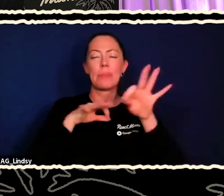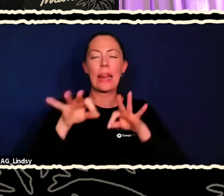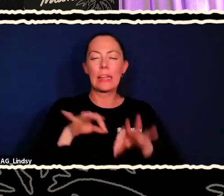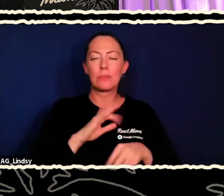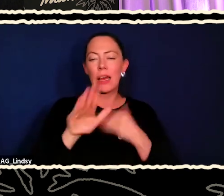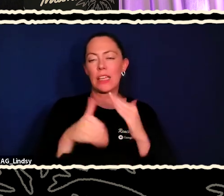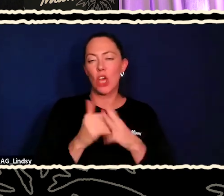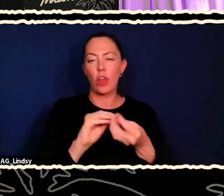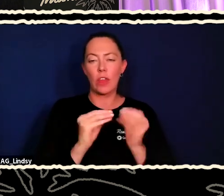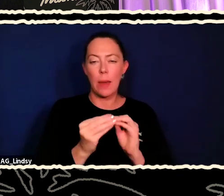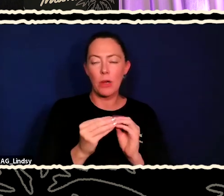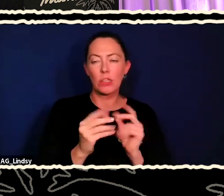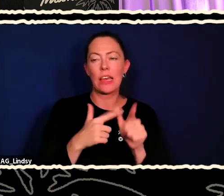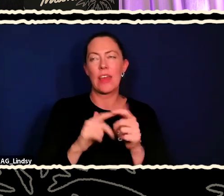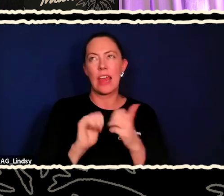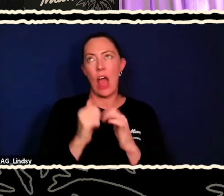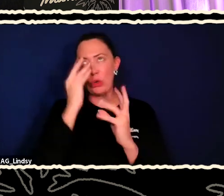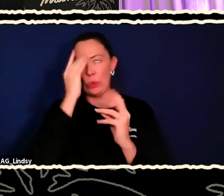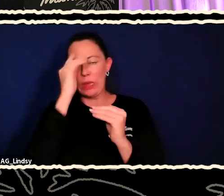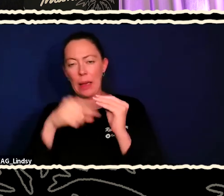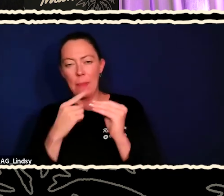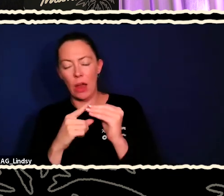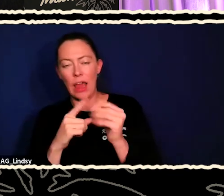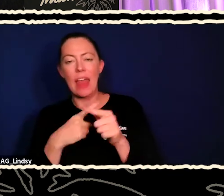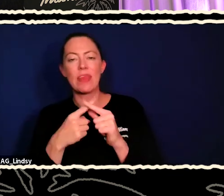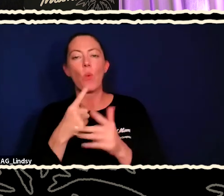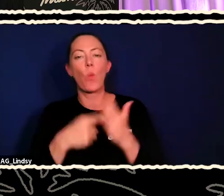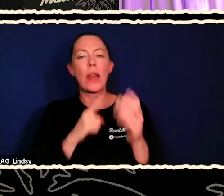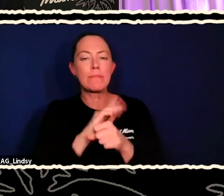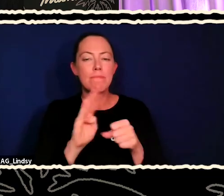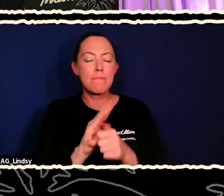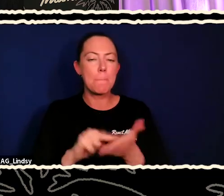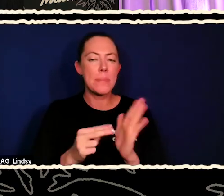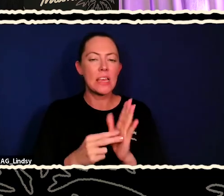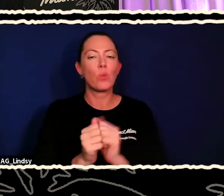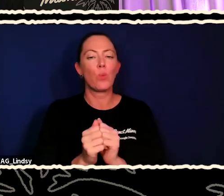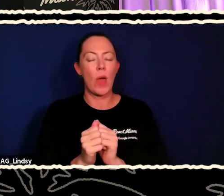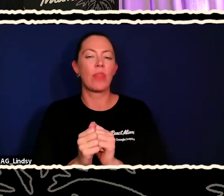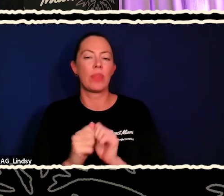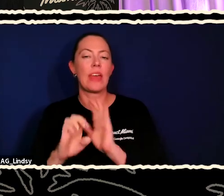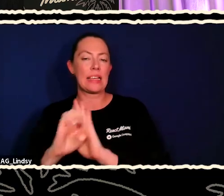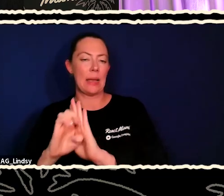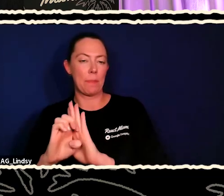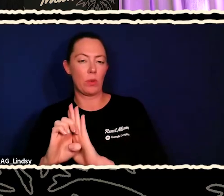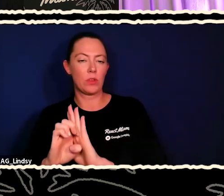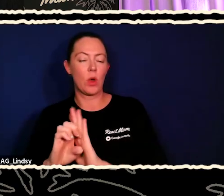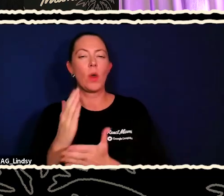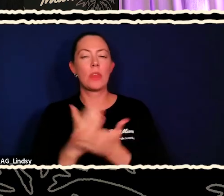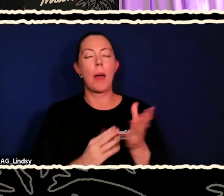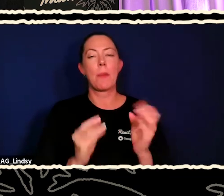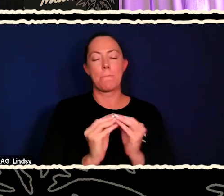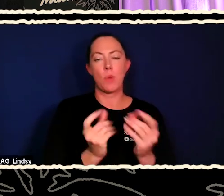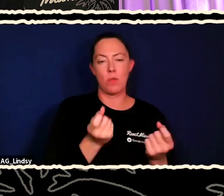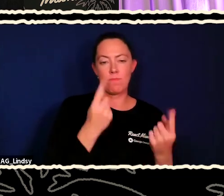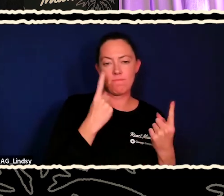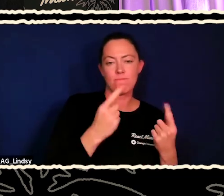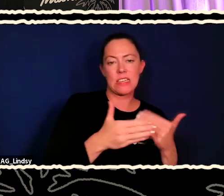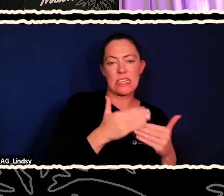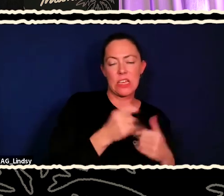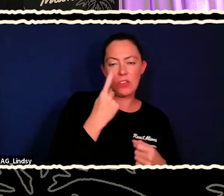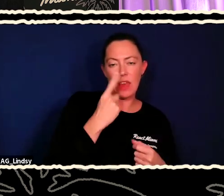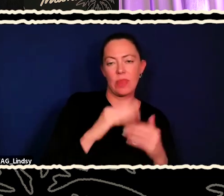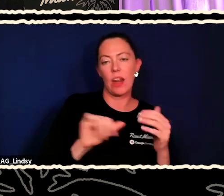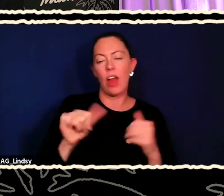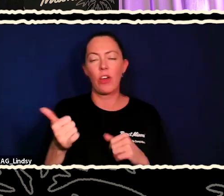are, how to think about them, what they mean with real examples. Some of them are a little more concrete than others. So this one here is kind of fun, largest